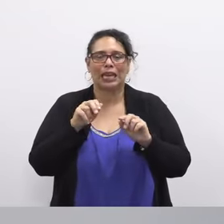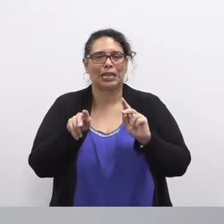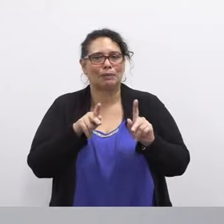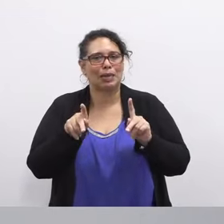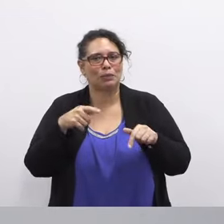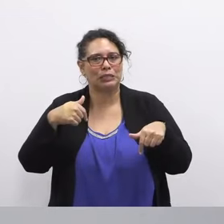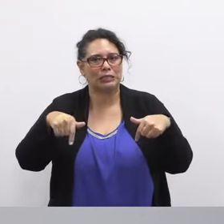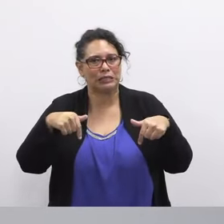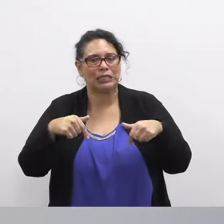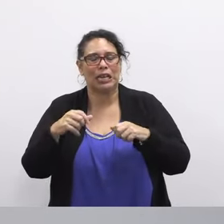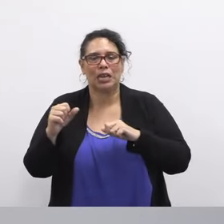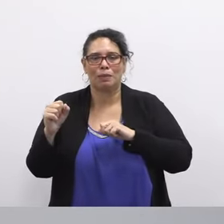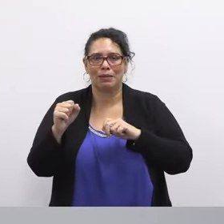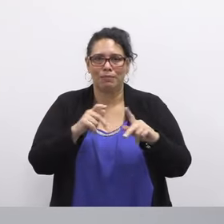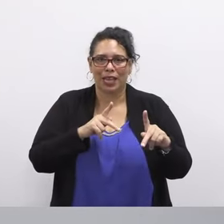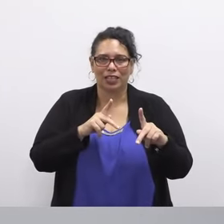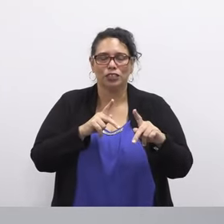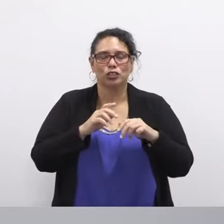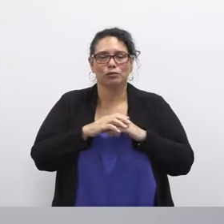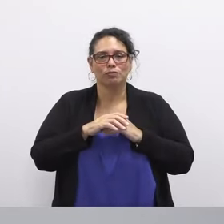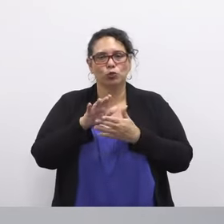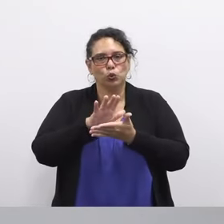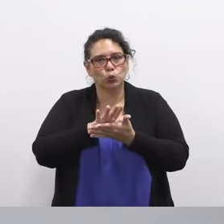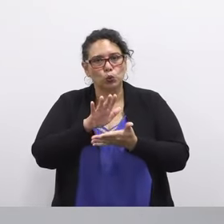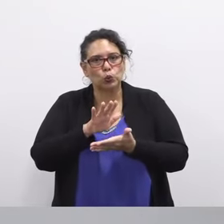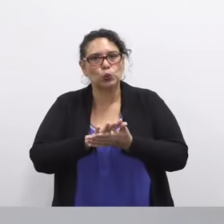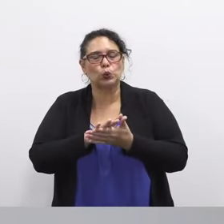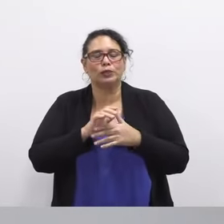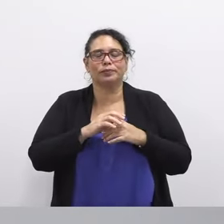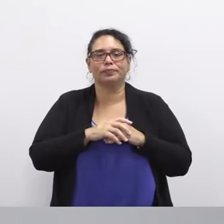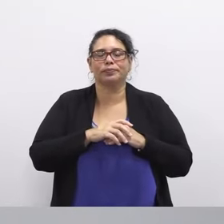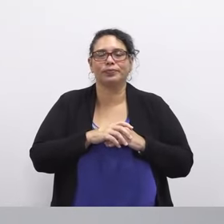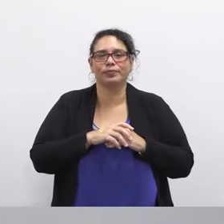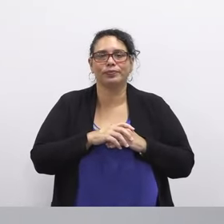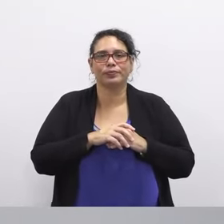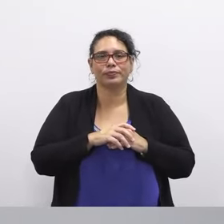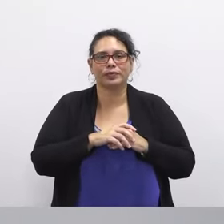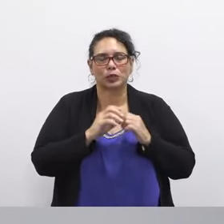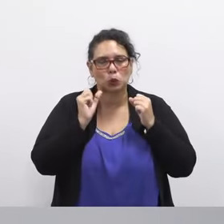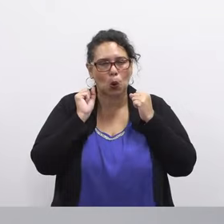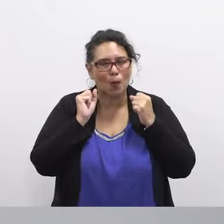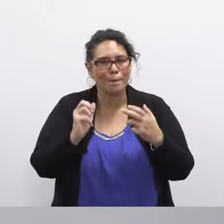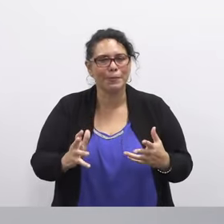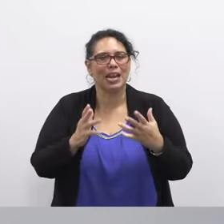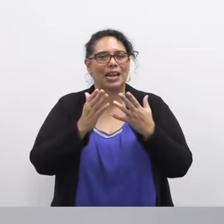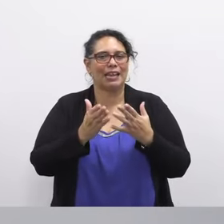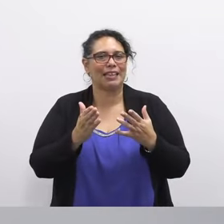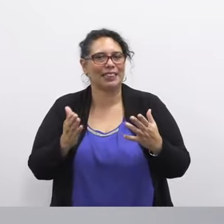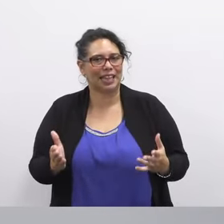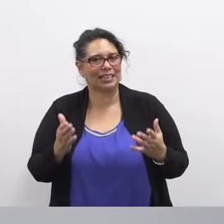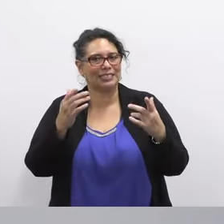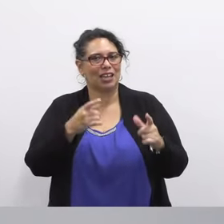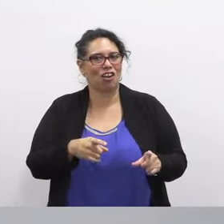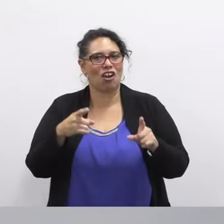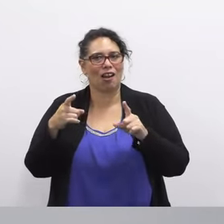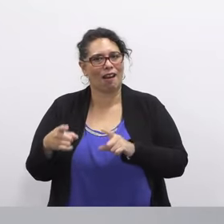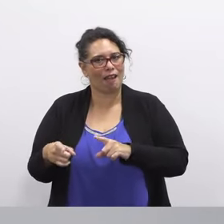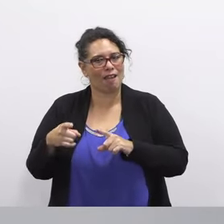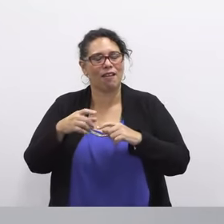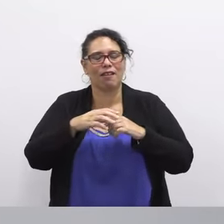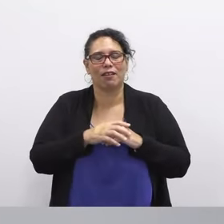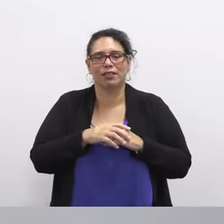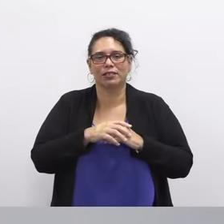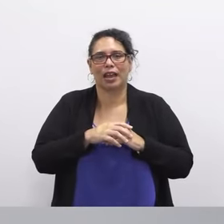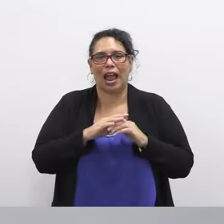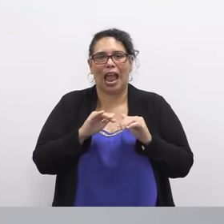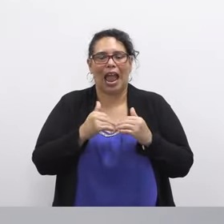about coming back to school in the school district. There have been so many things that have gone on in terms of